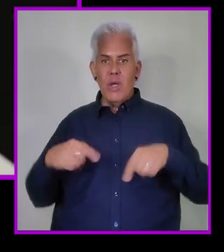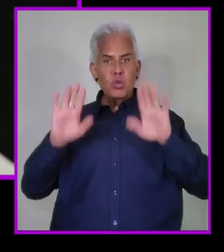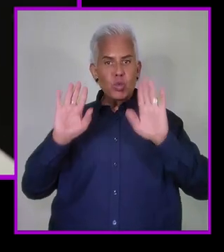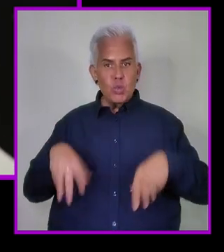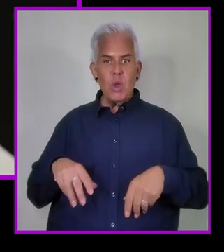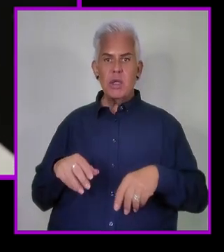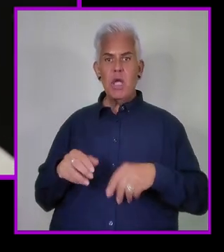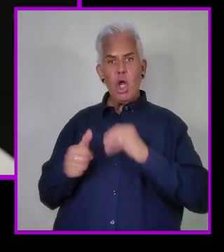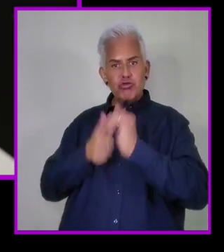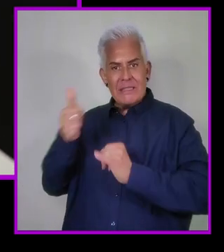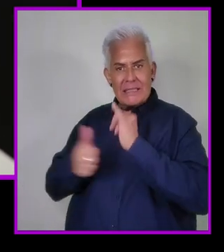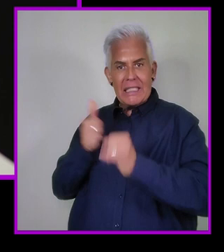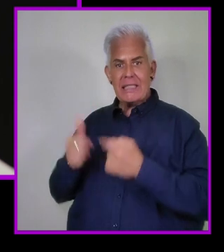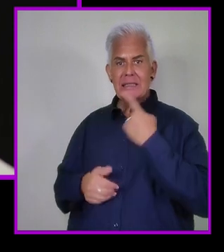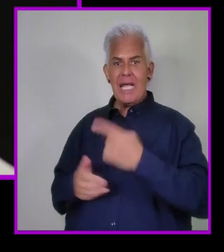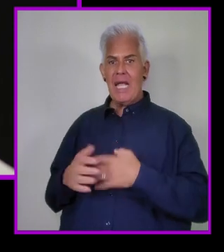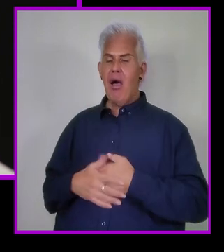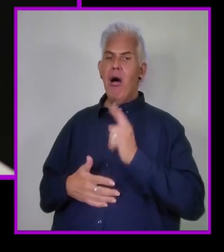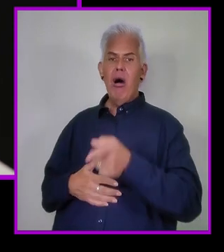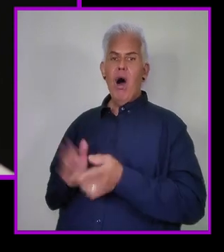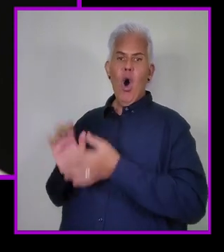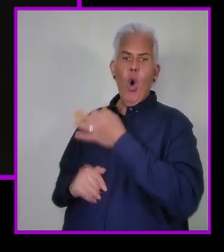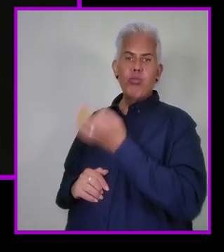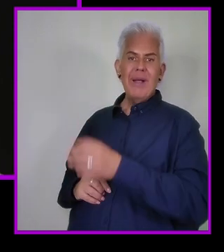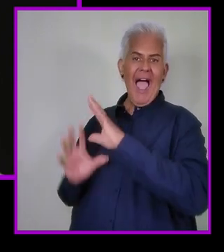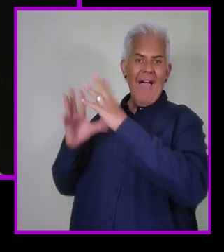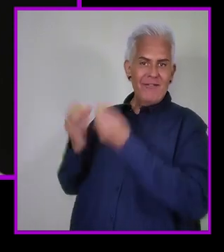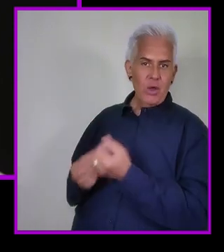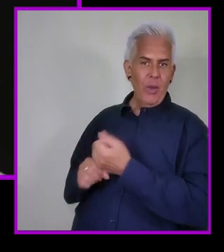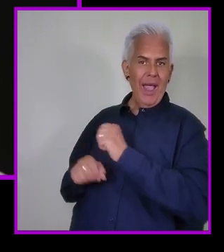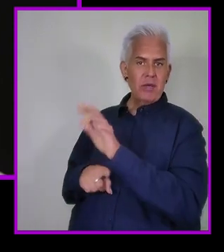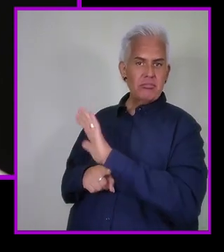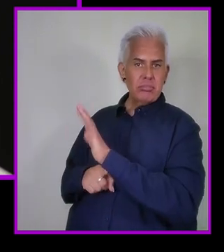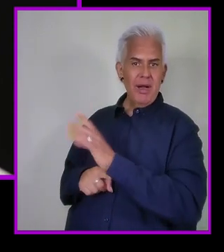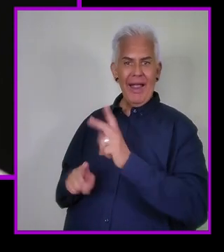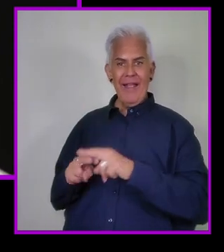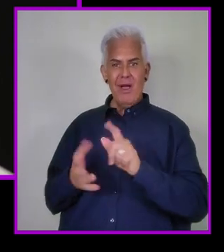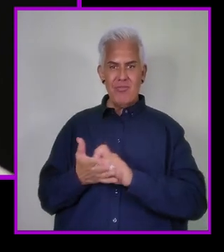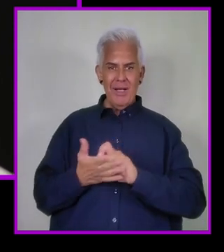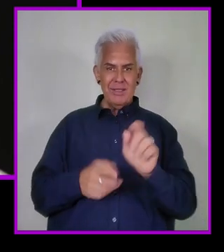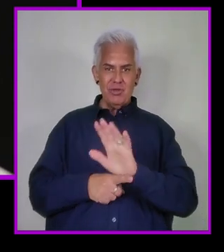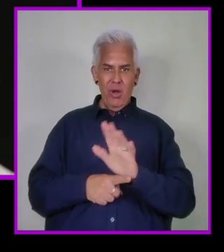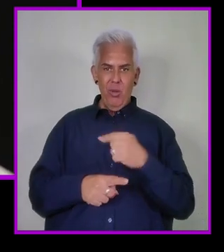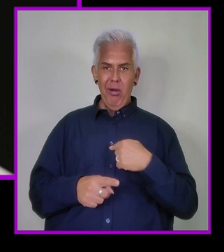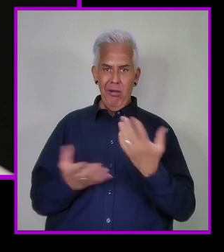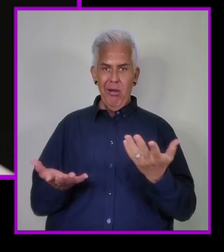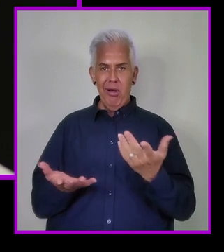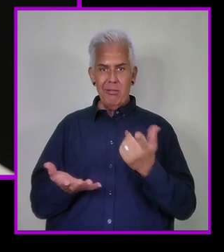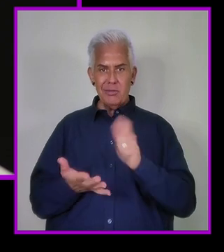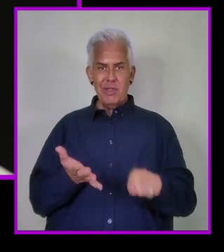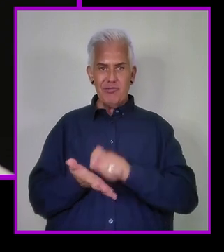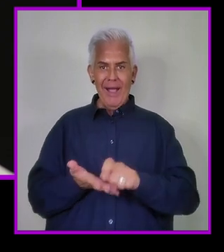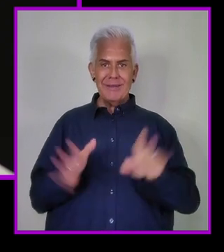critique things as being, you're representing the whole thing when you're doing this show. If I write a show, I'm just writing a show.